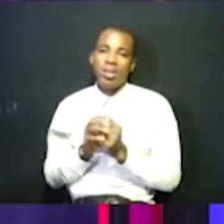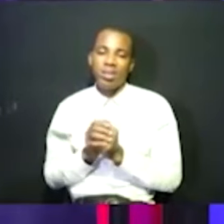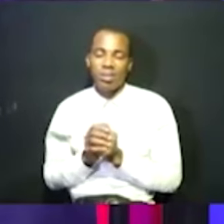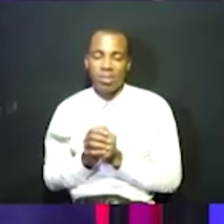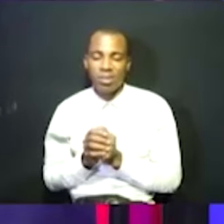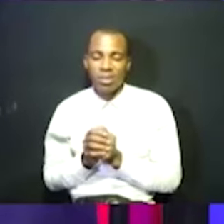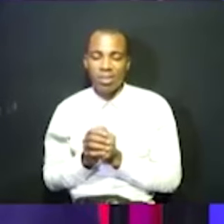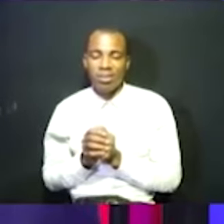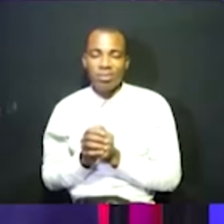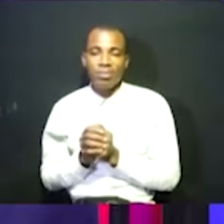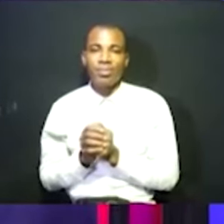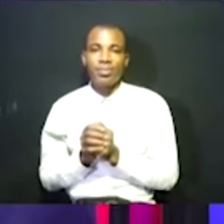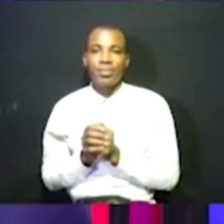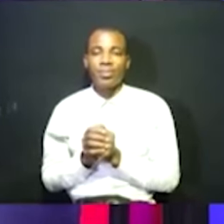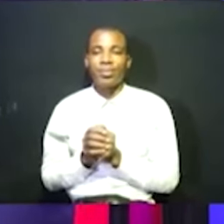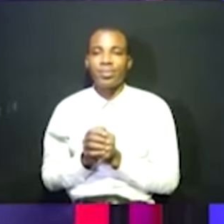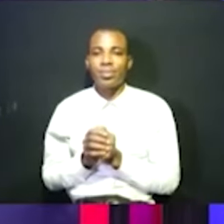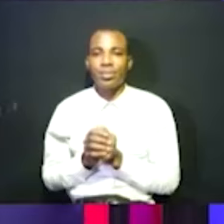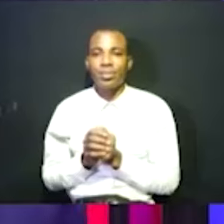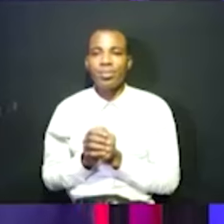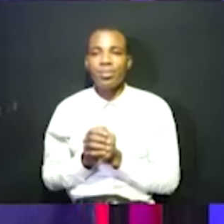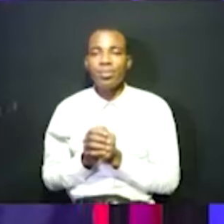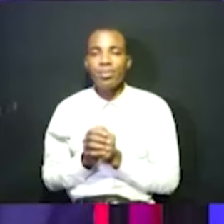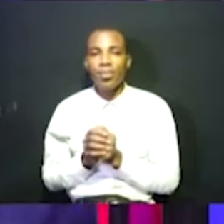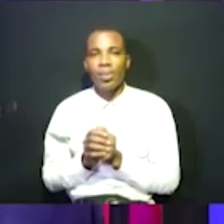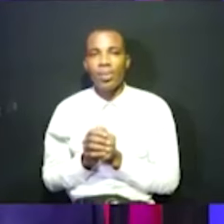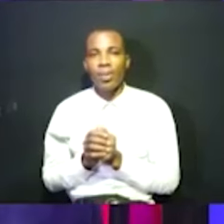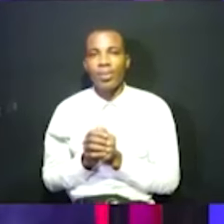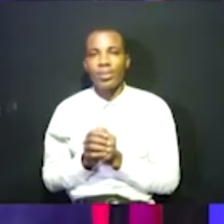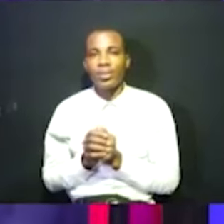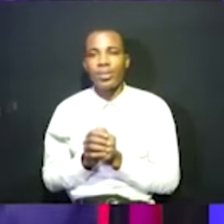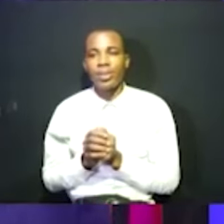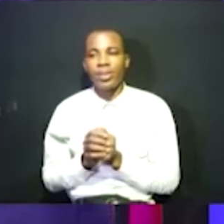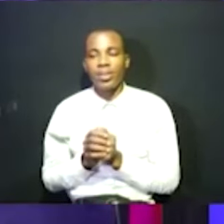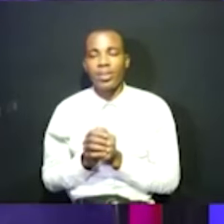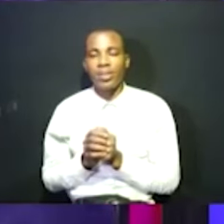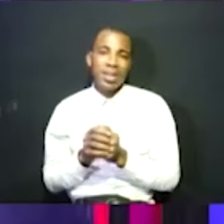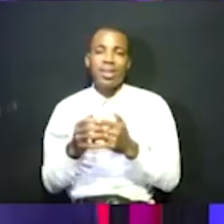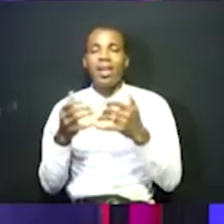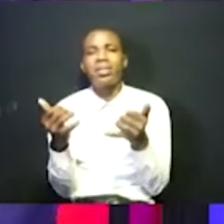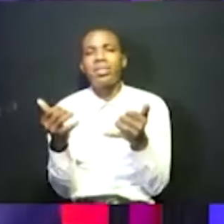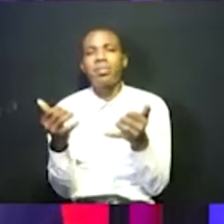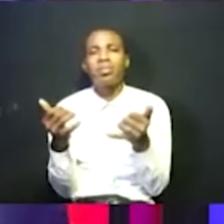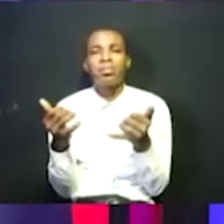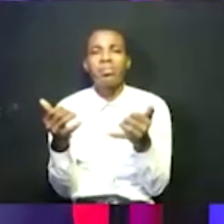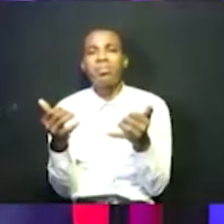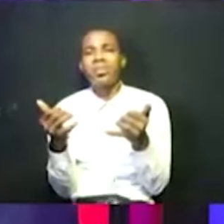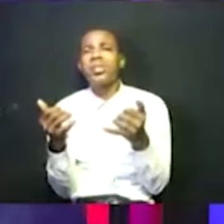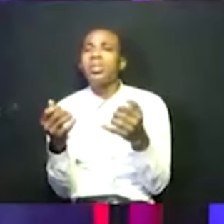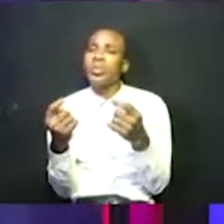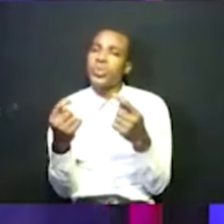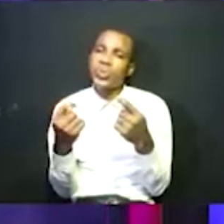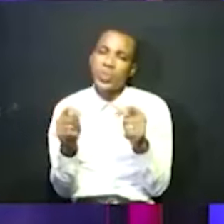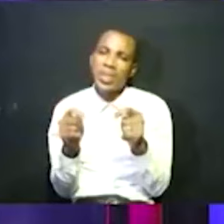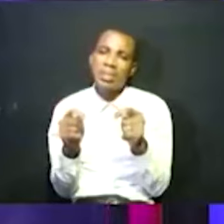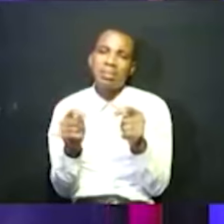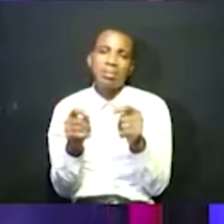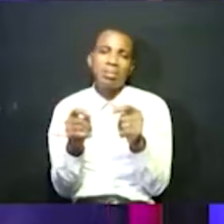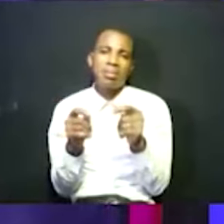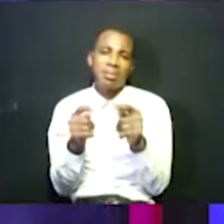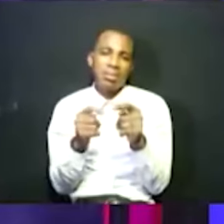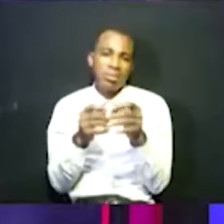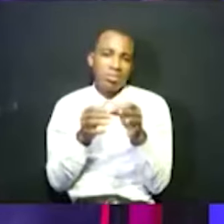na opeso a kire se ye ade bi a wo ya dwene mu ene no ma etwa ye hu ahyira no etumi kire ye mbobre. Let me try and explain this theory